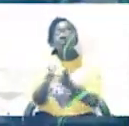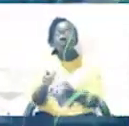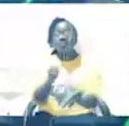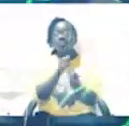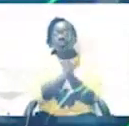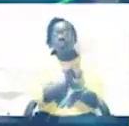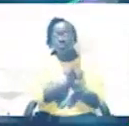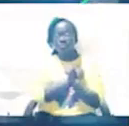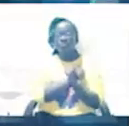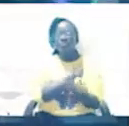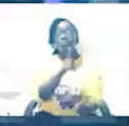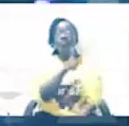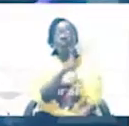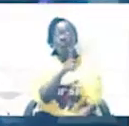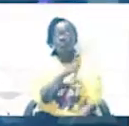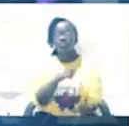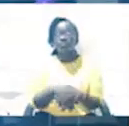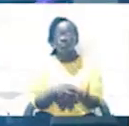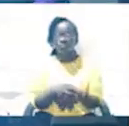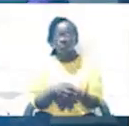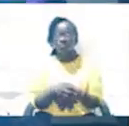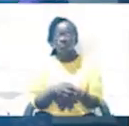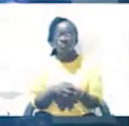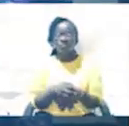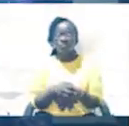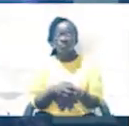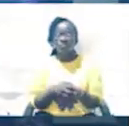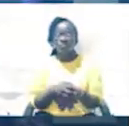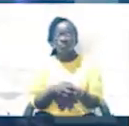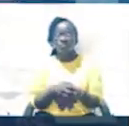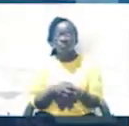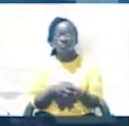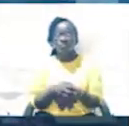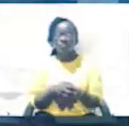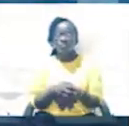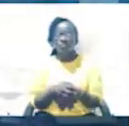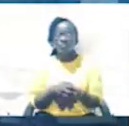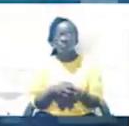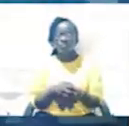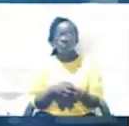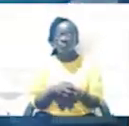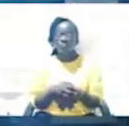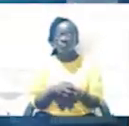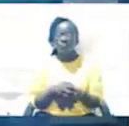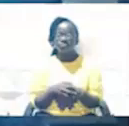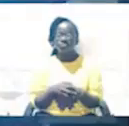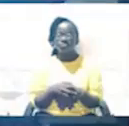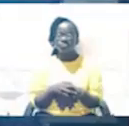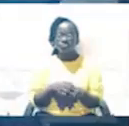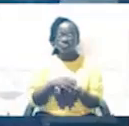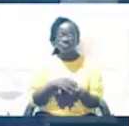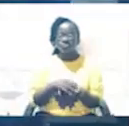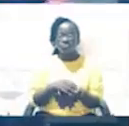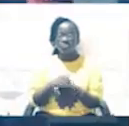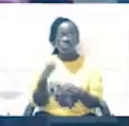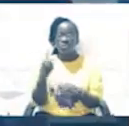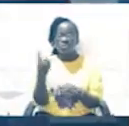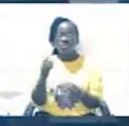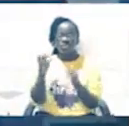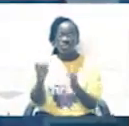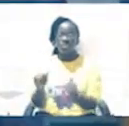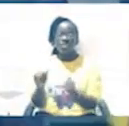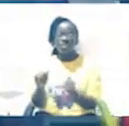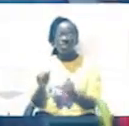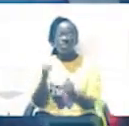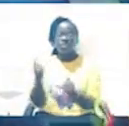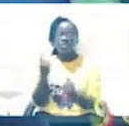They live dependent on themselves because they have nobody. Now one kwan what say if it's only obia. And